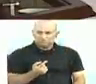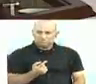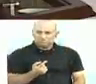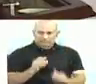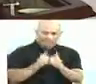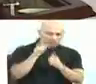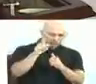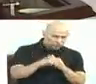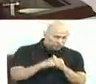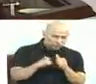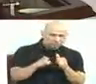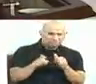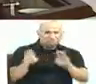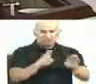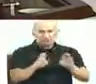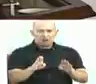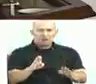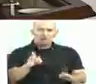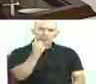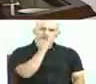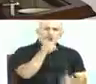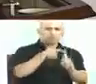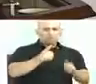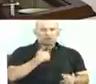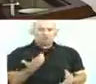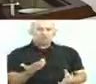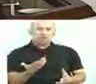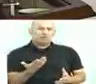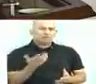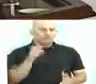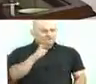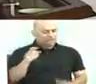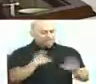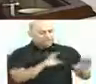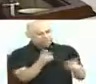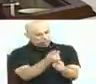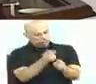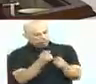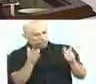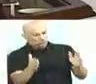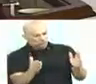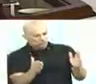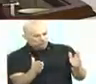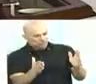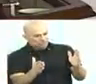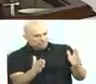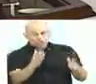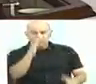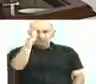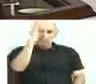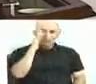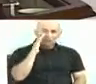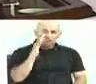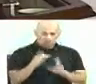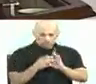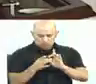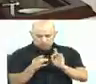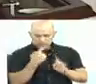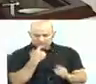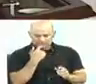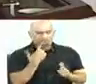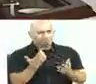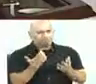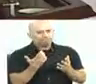How they have treated us. How they need to act justly. God's word calls us